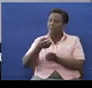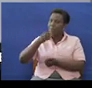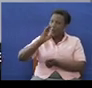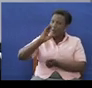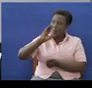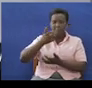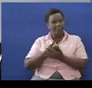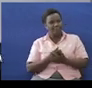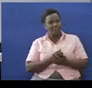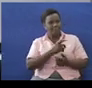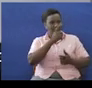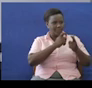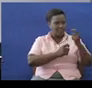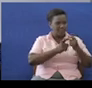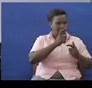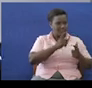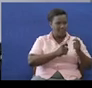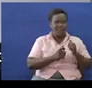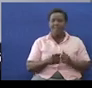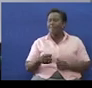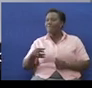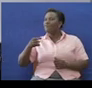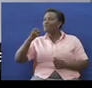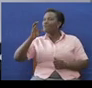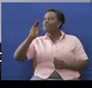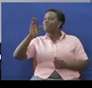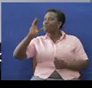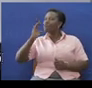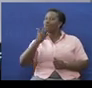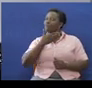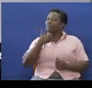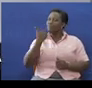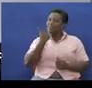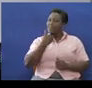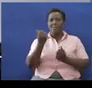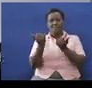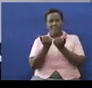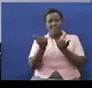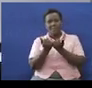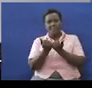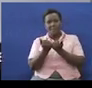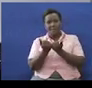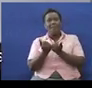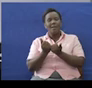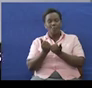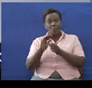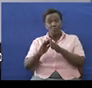for making beverages like water, like milk, soft drinks,